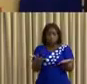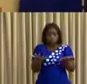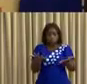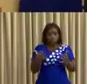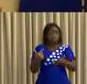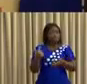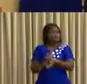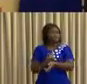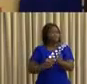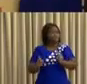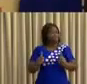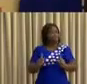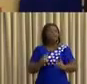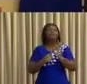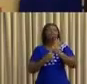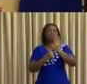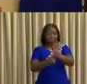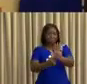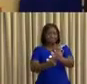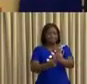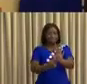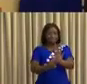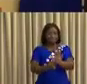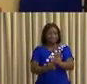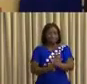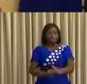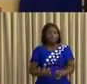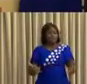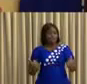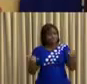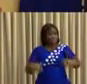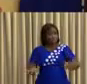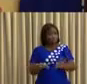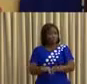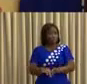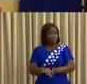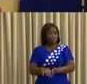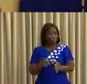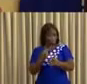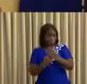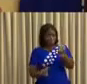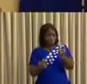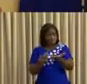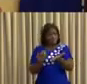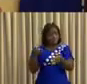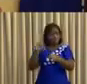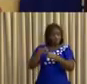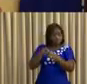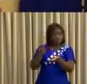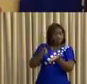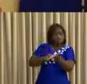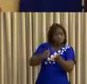people can manifest. It is crucial that both the registration